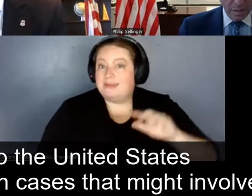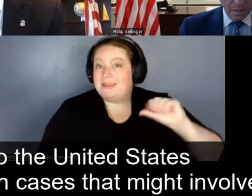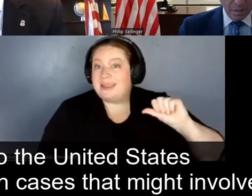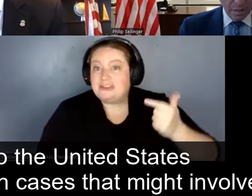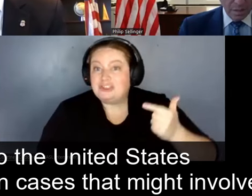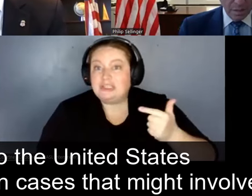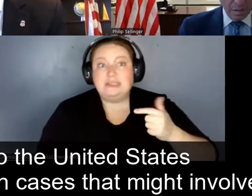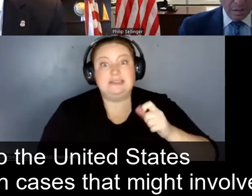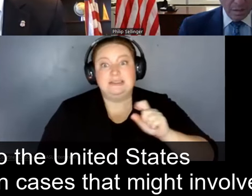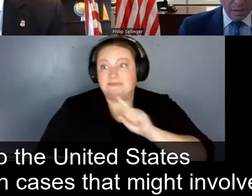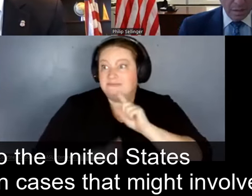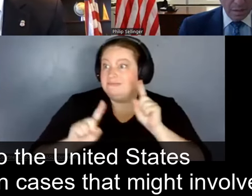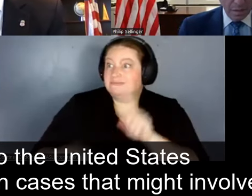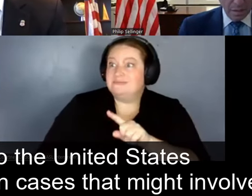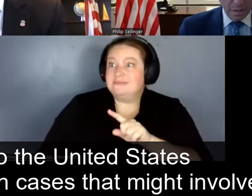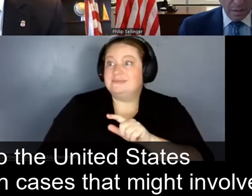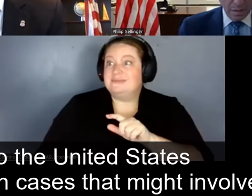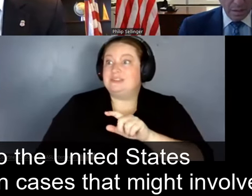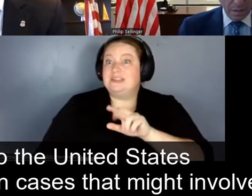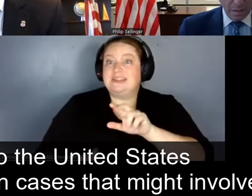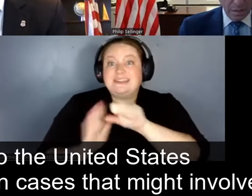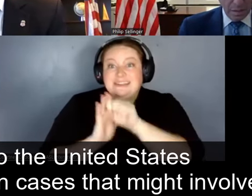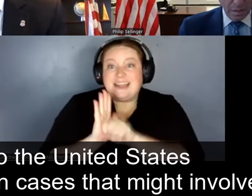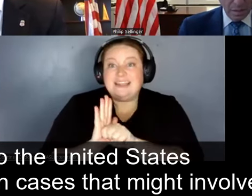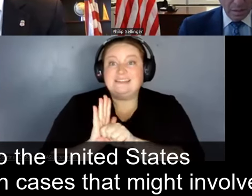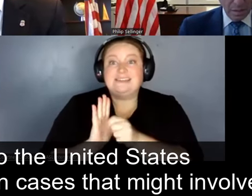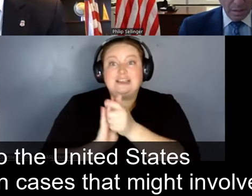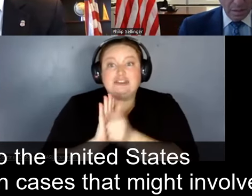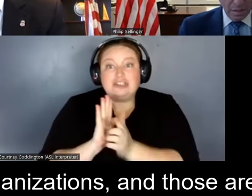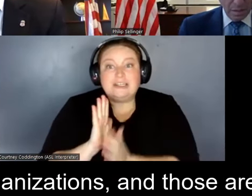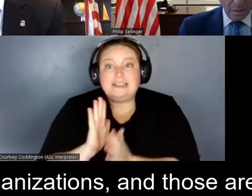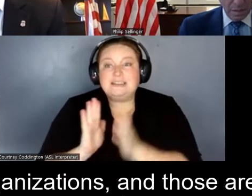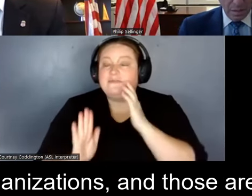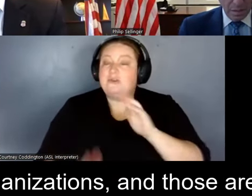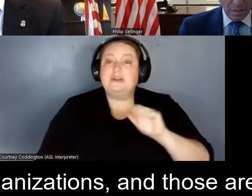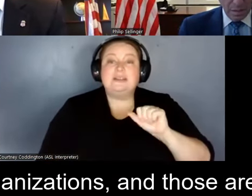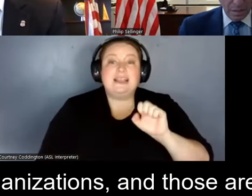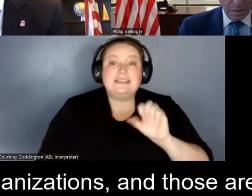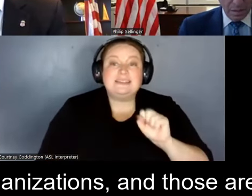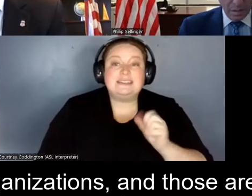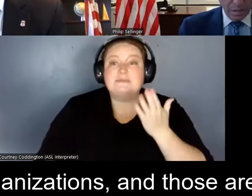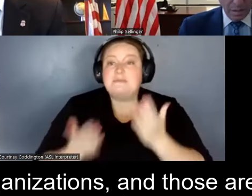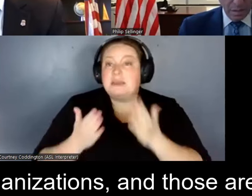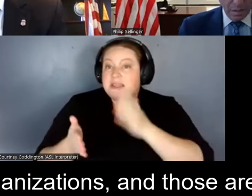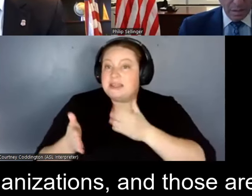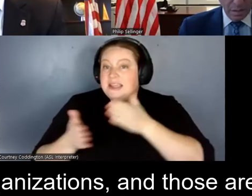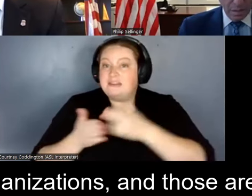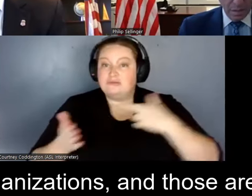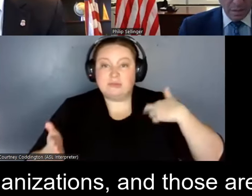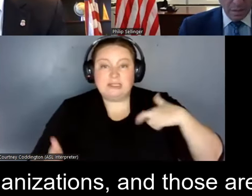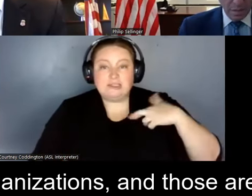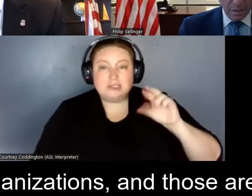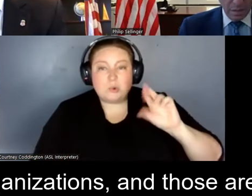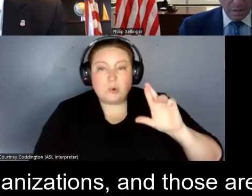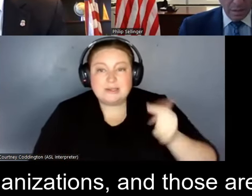United States attorneys to focus on cases that might involve threats against religious organizations.